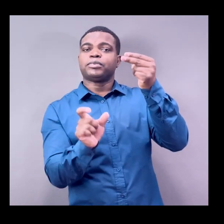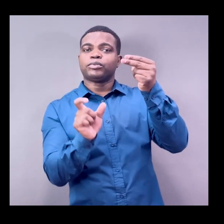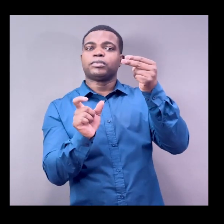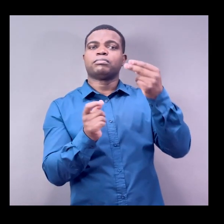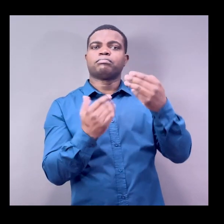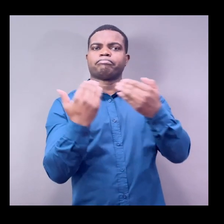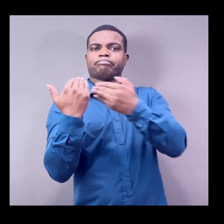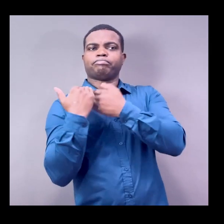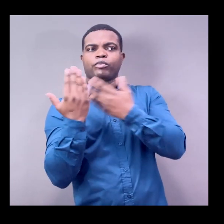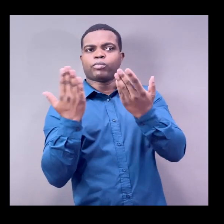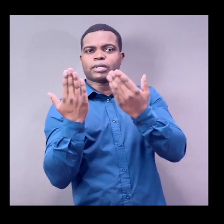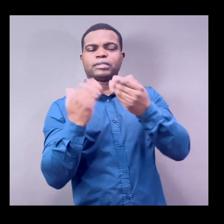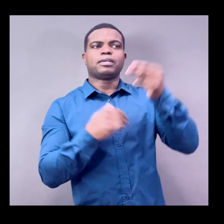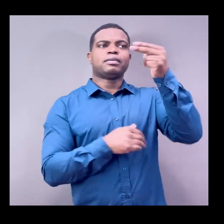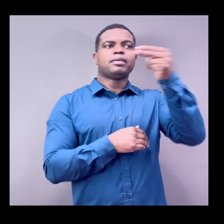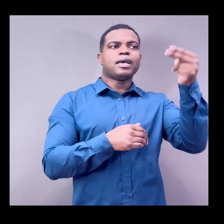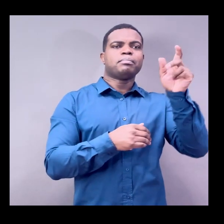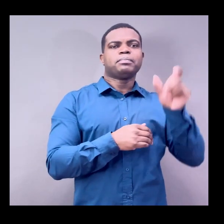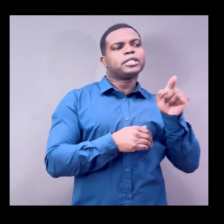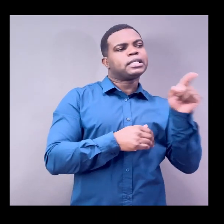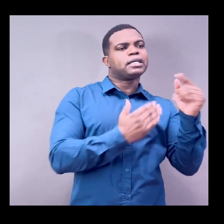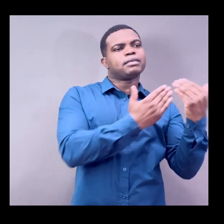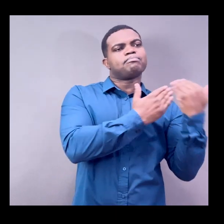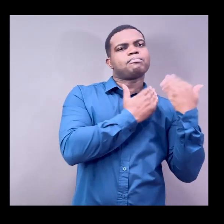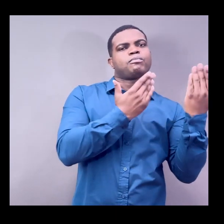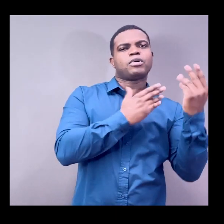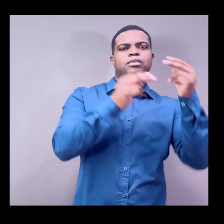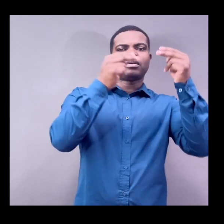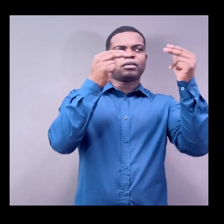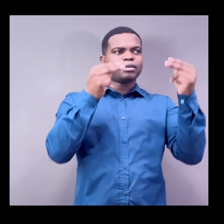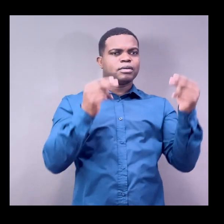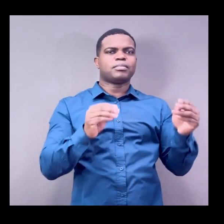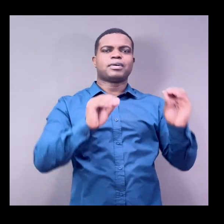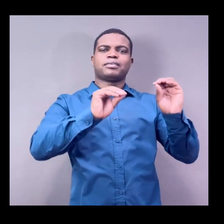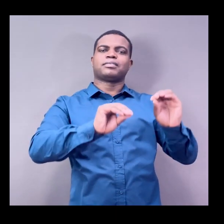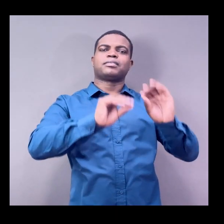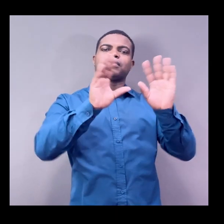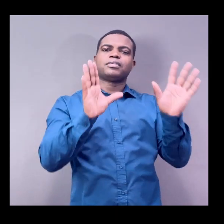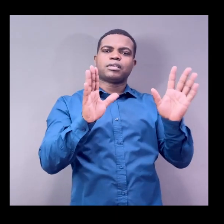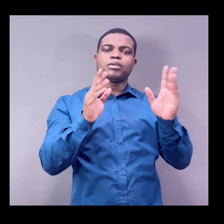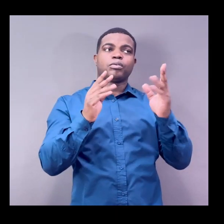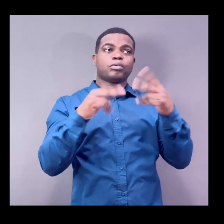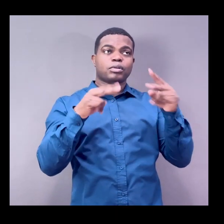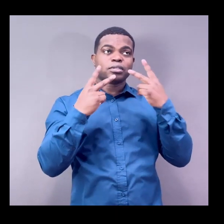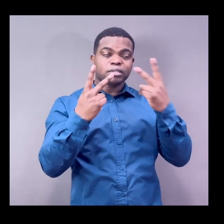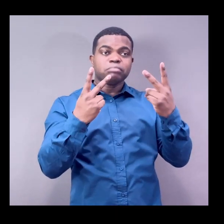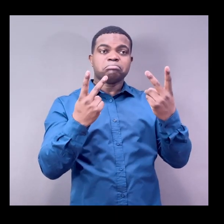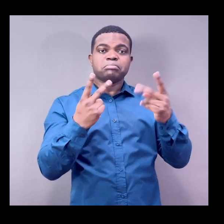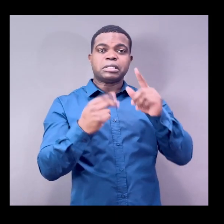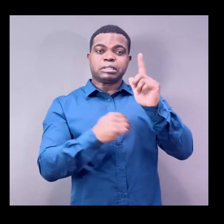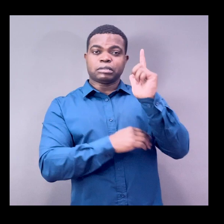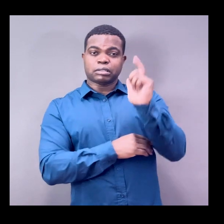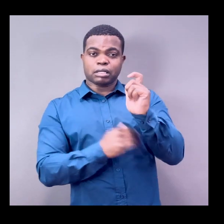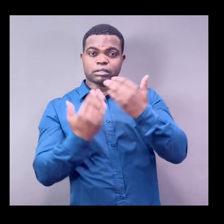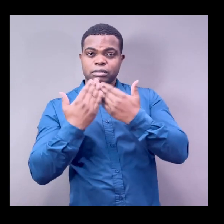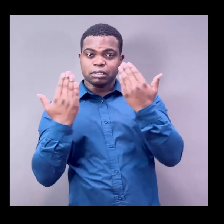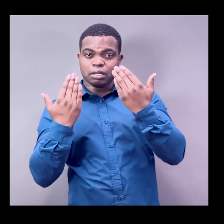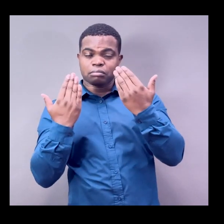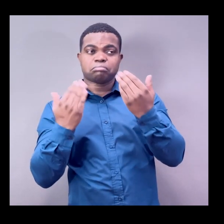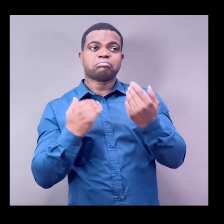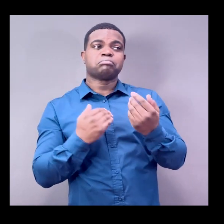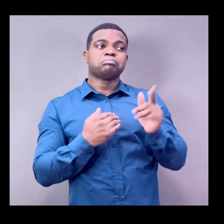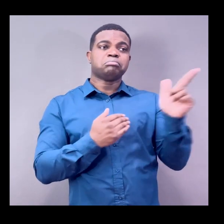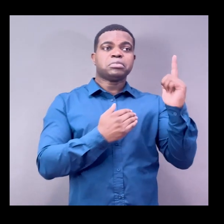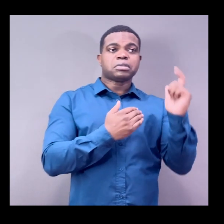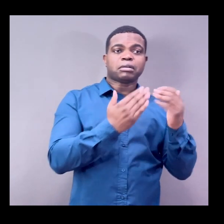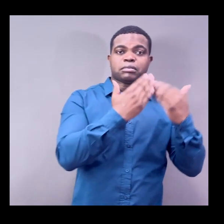the person that is handling each task. Now you can see that here we have the start date and the end